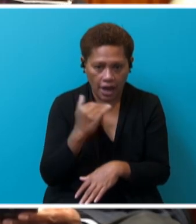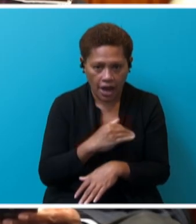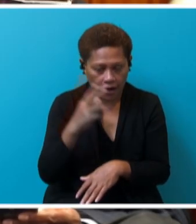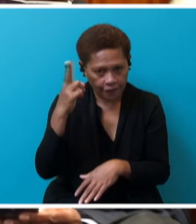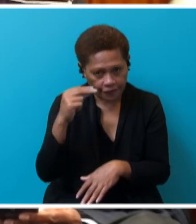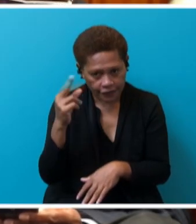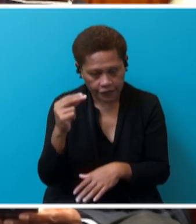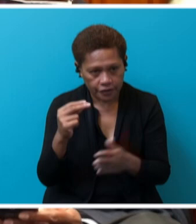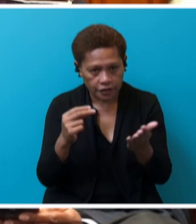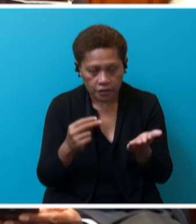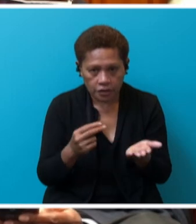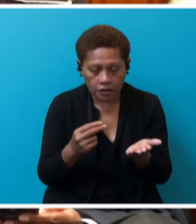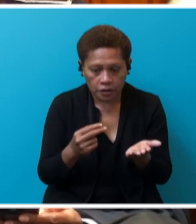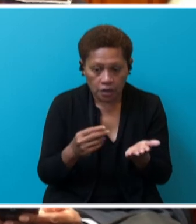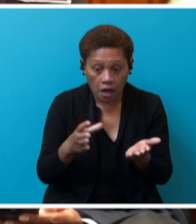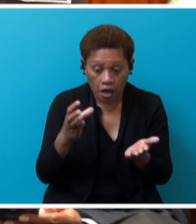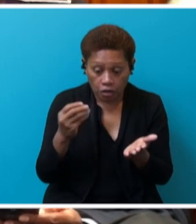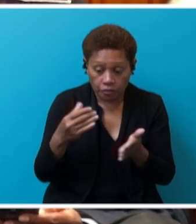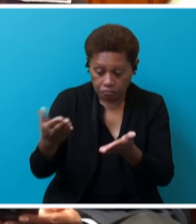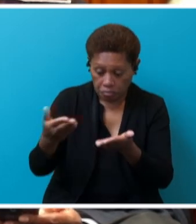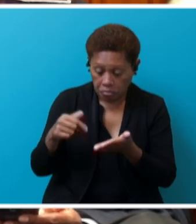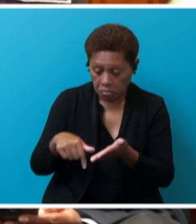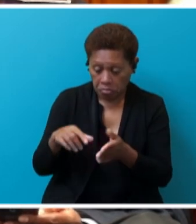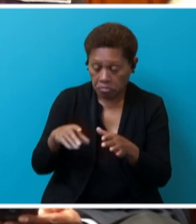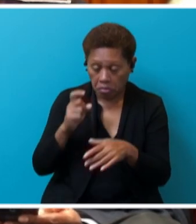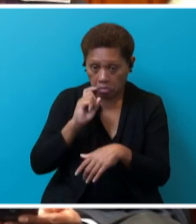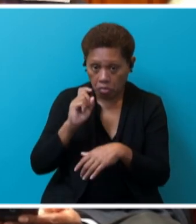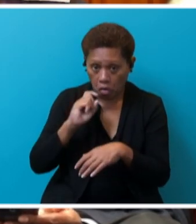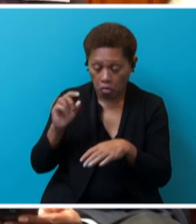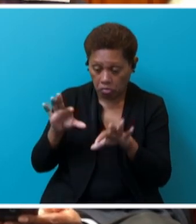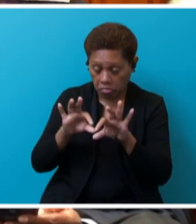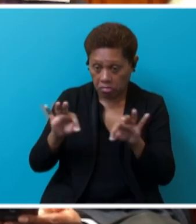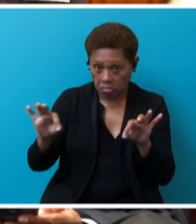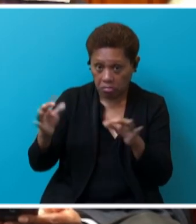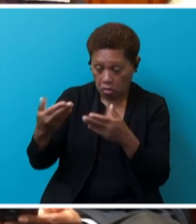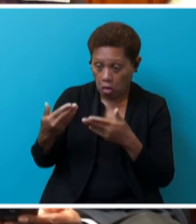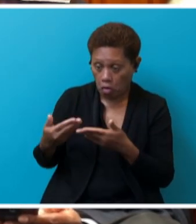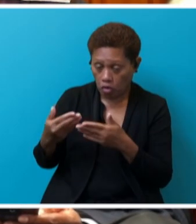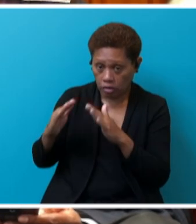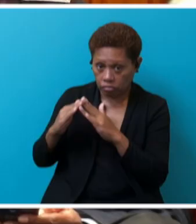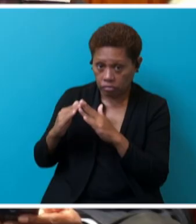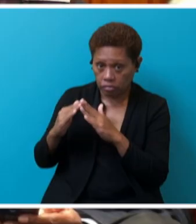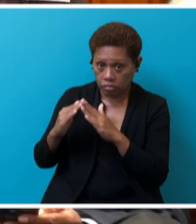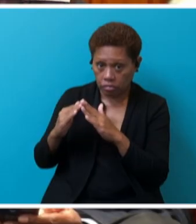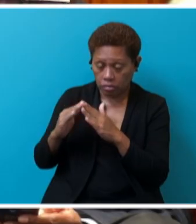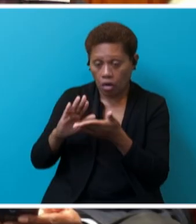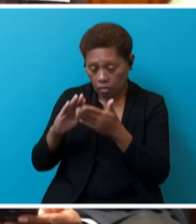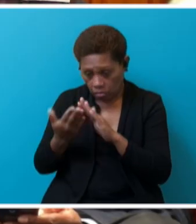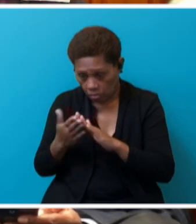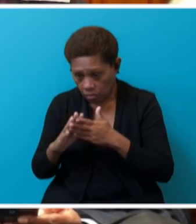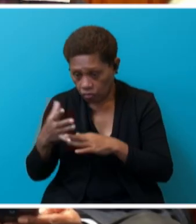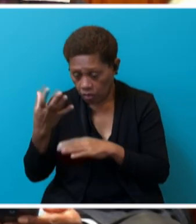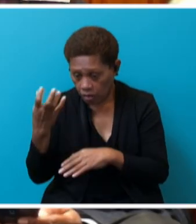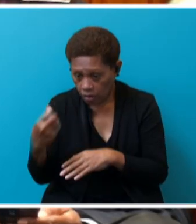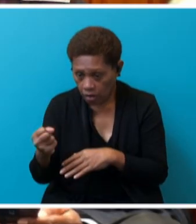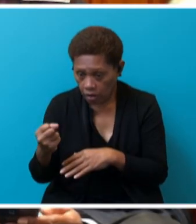reliable water closer to the homes of those living in remote communities. In addition, we have successfully